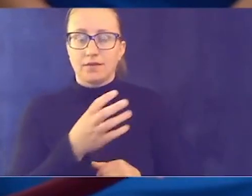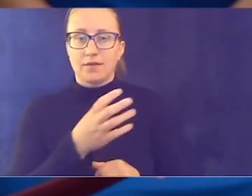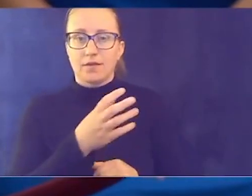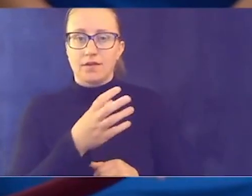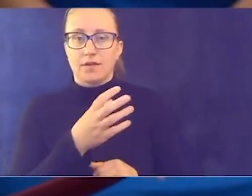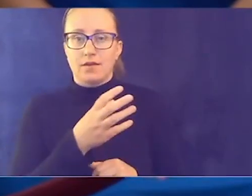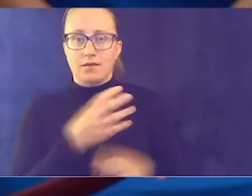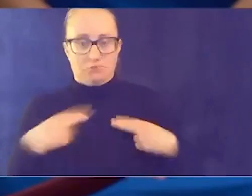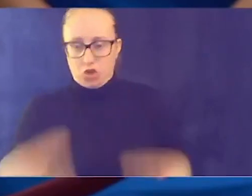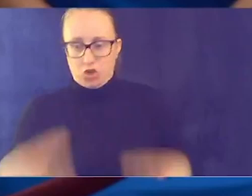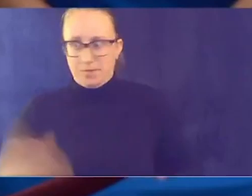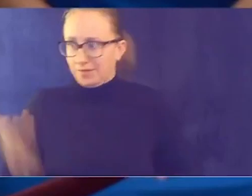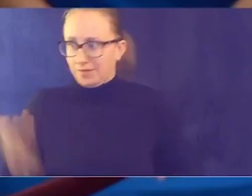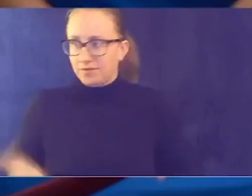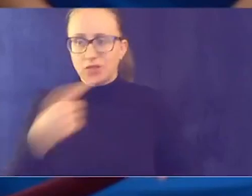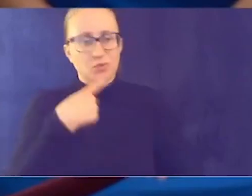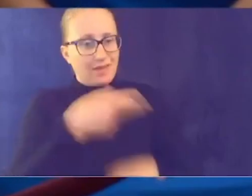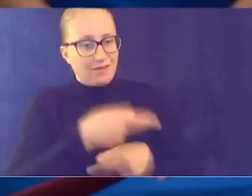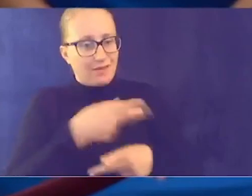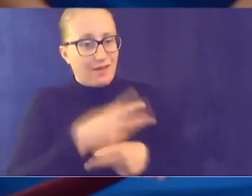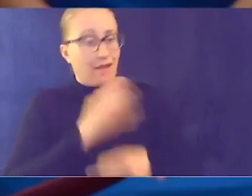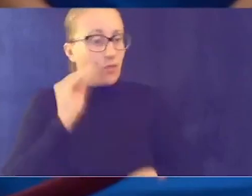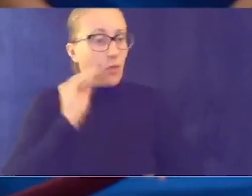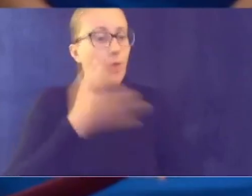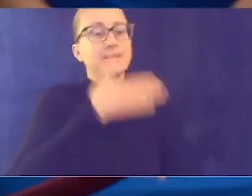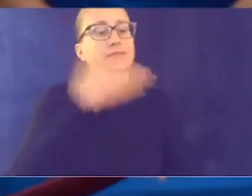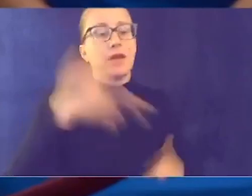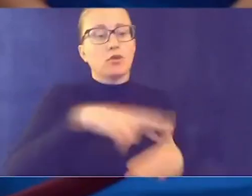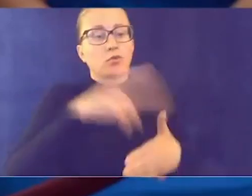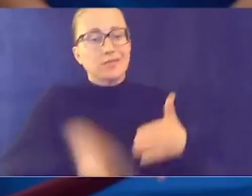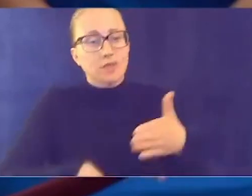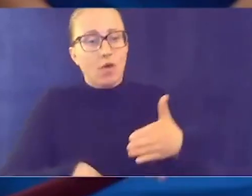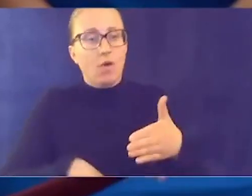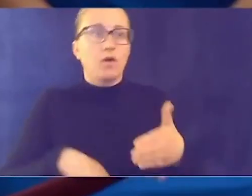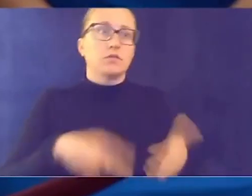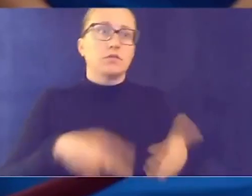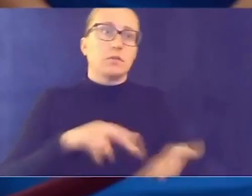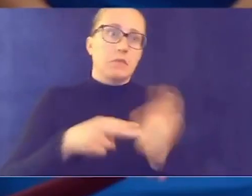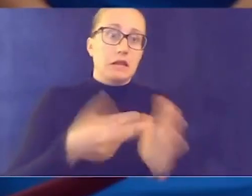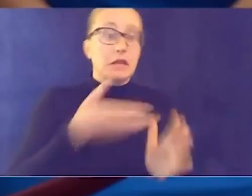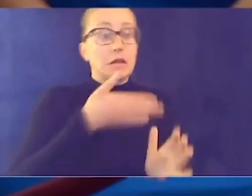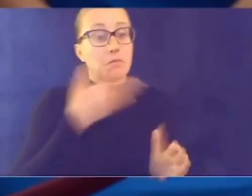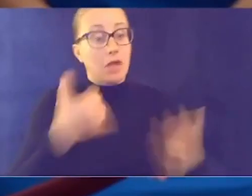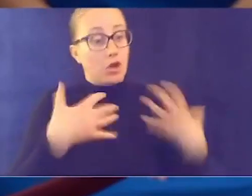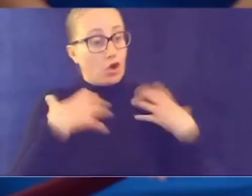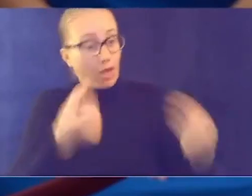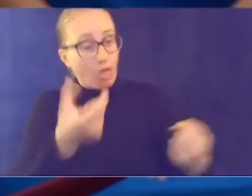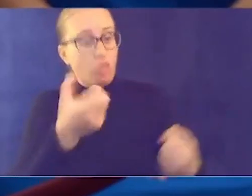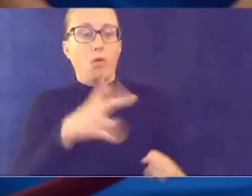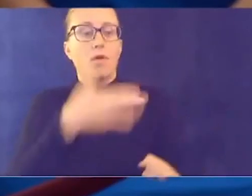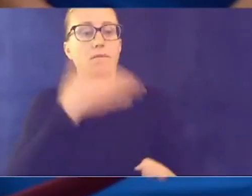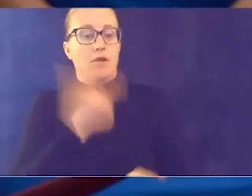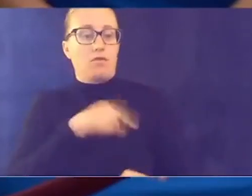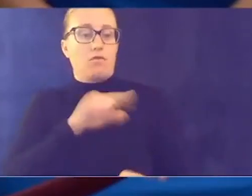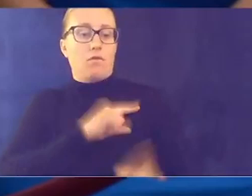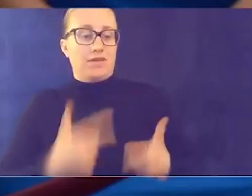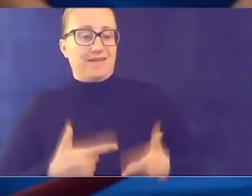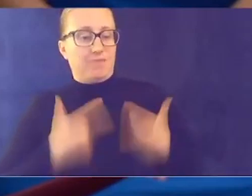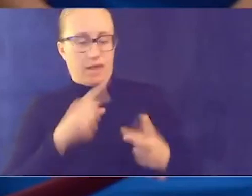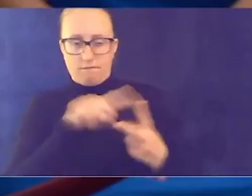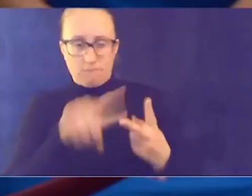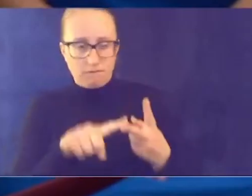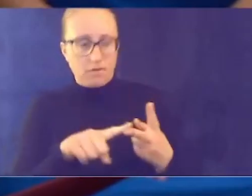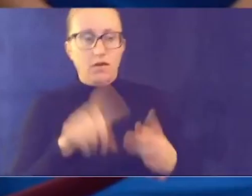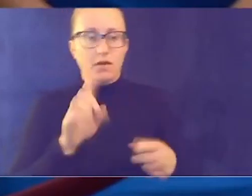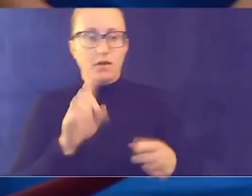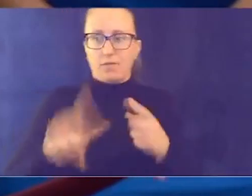causing, in most cases, better outcomes, whether better health outcomes or better quality of life. And from the perspective of cost savings,